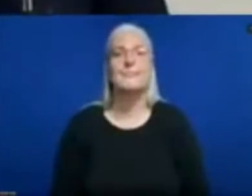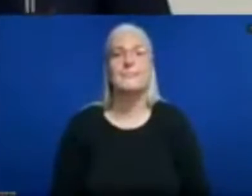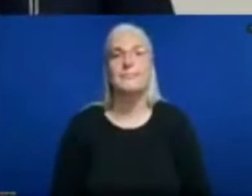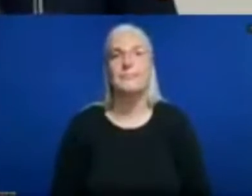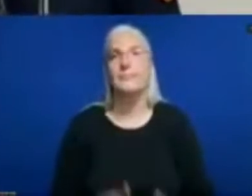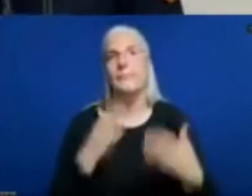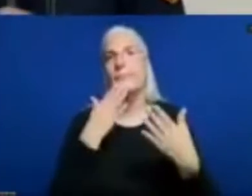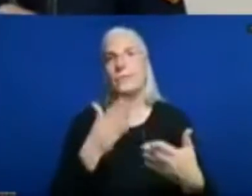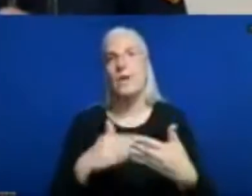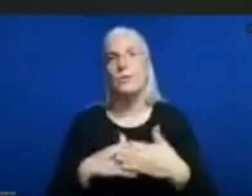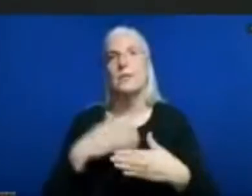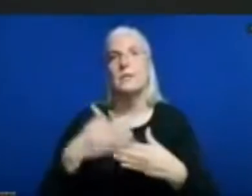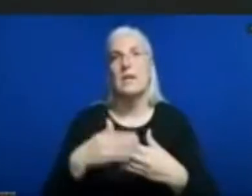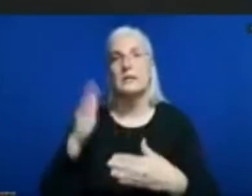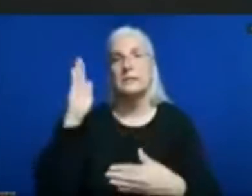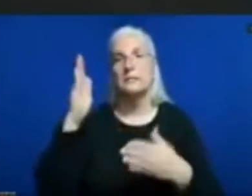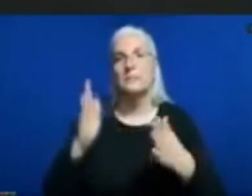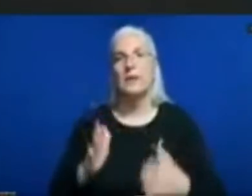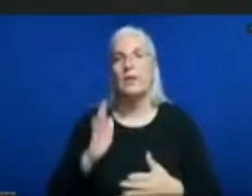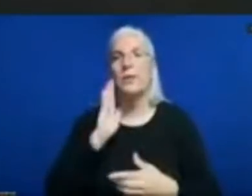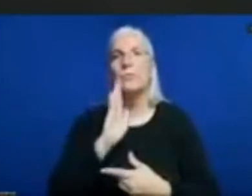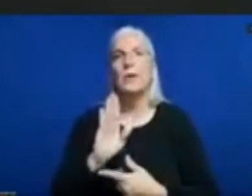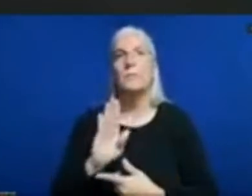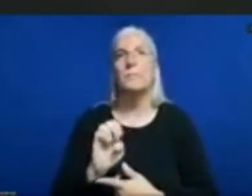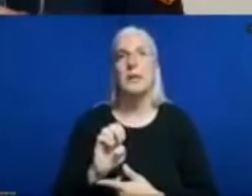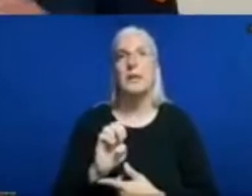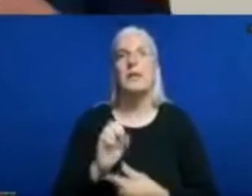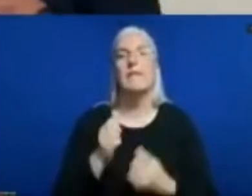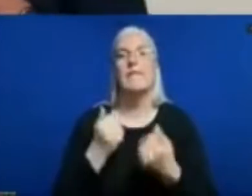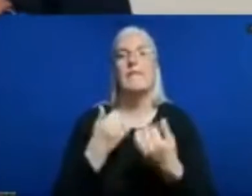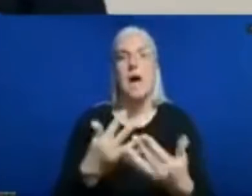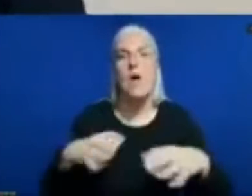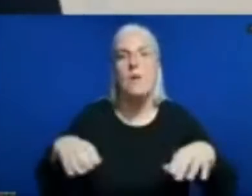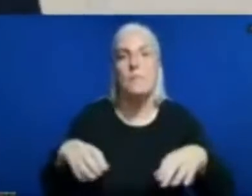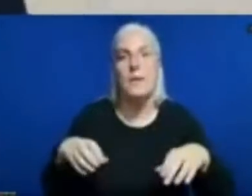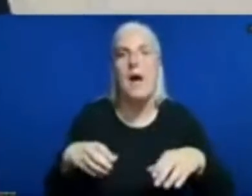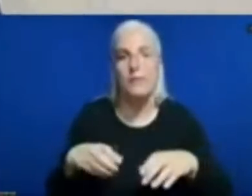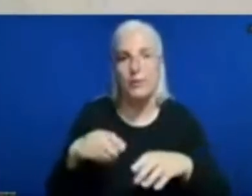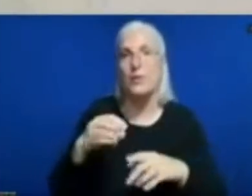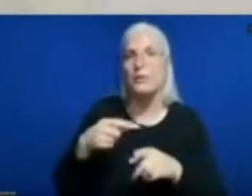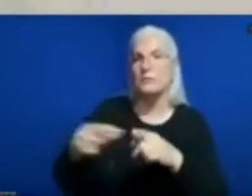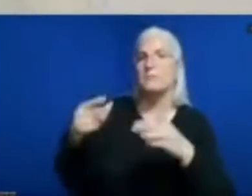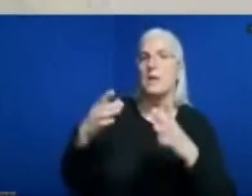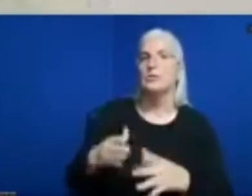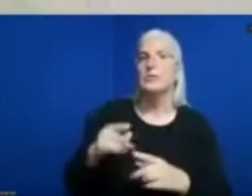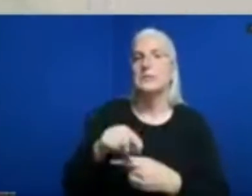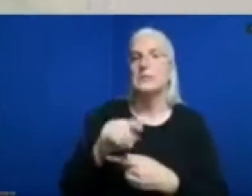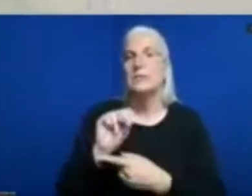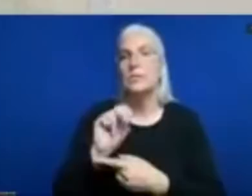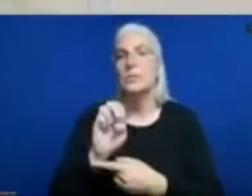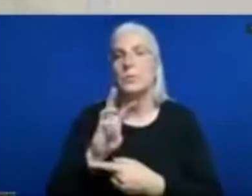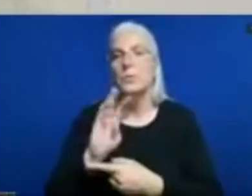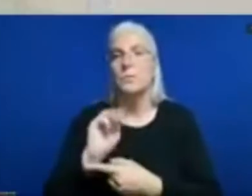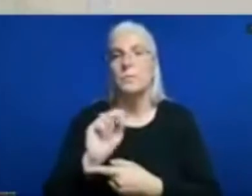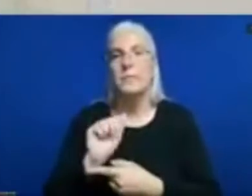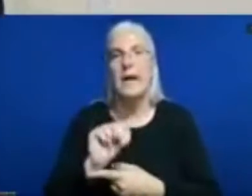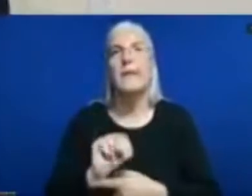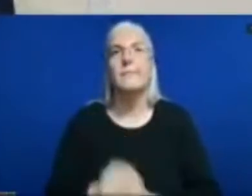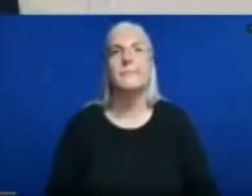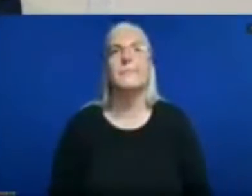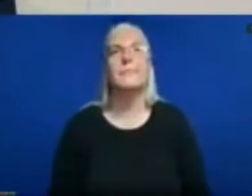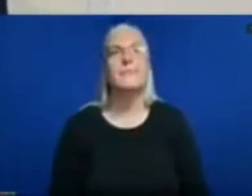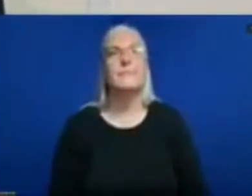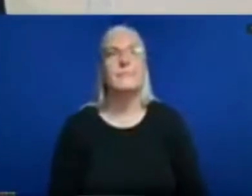Next, I'd like to introduce our fire behavior analyst, Brian Newman. Okay, good evening. So I'm going to take you around the map here on